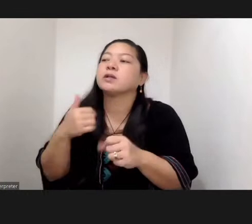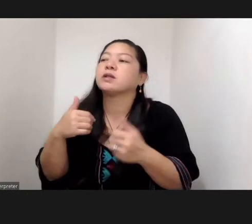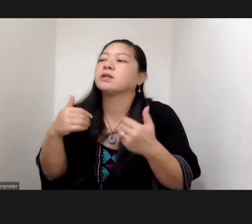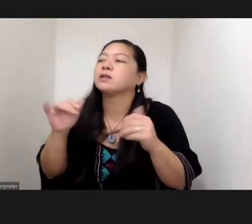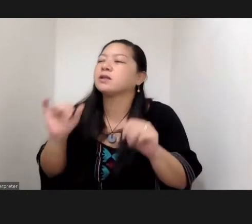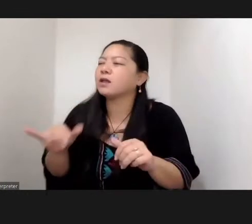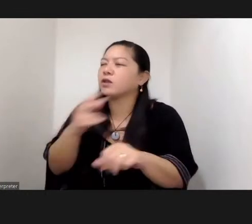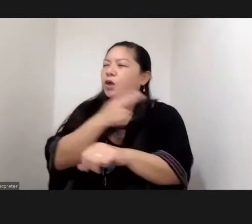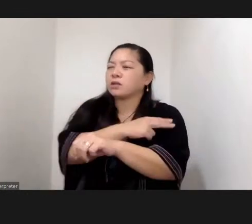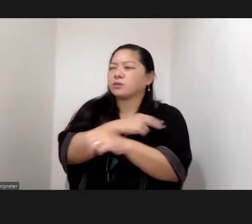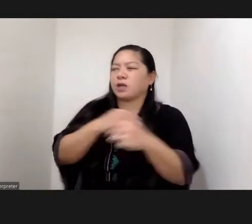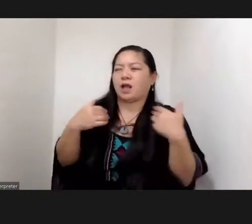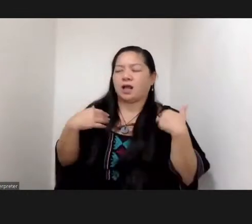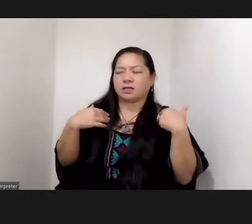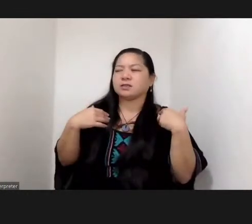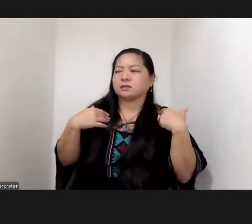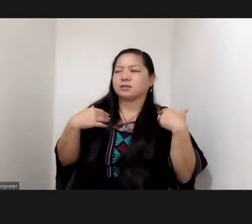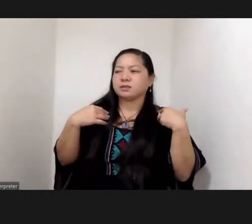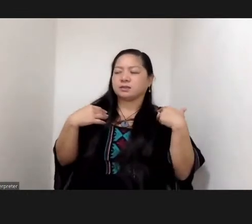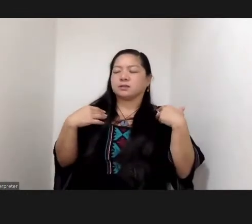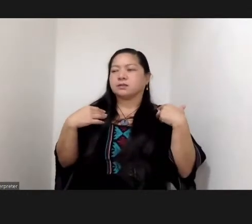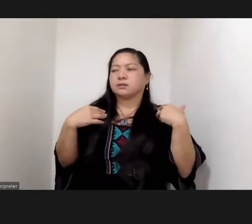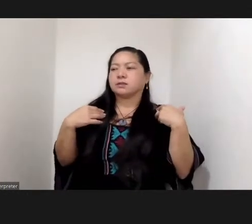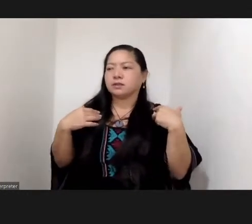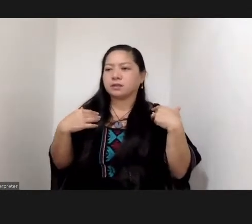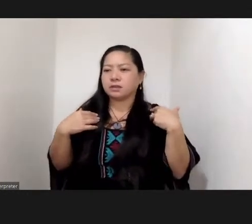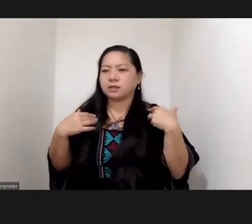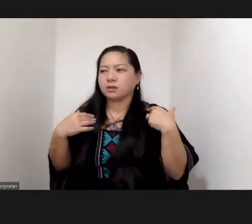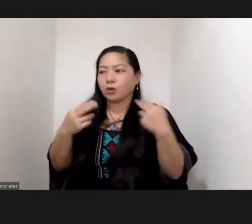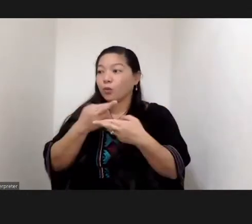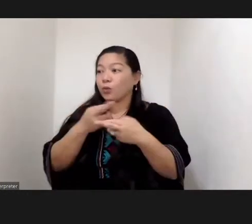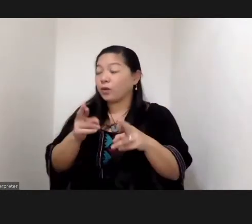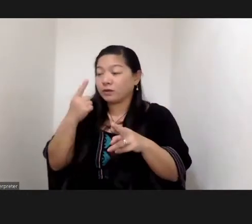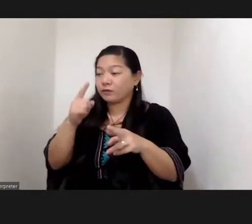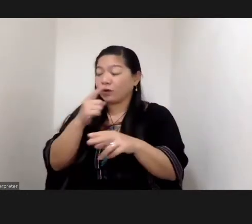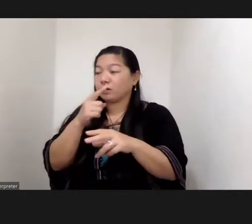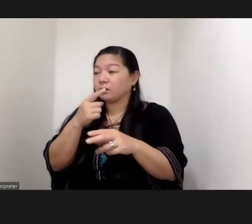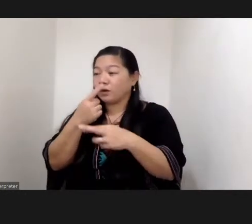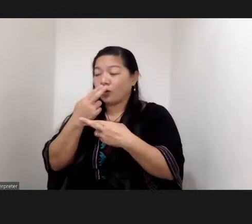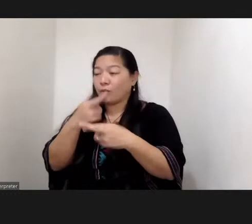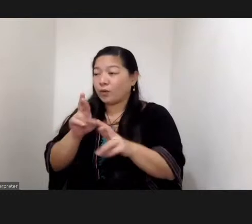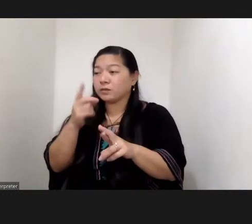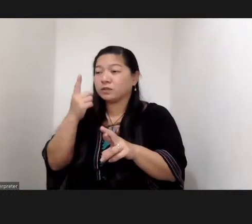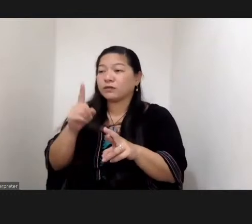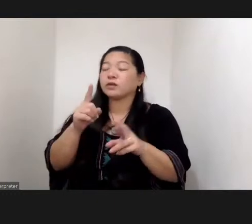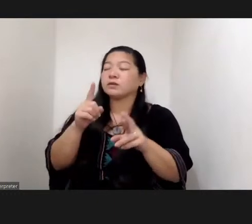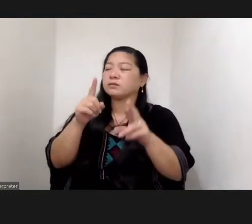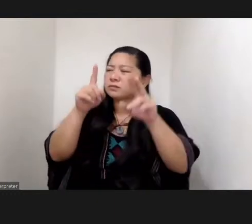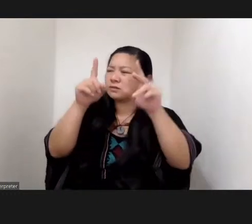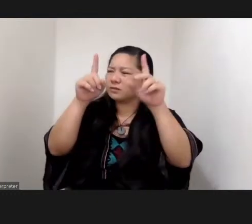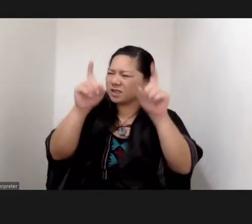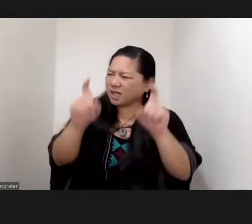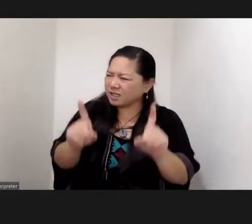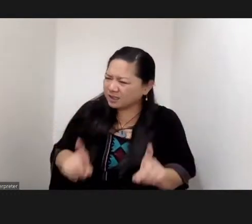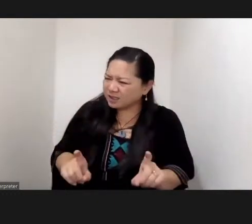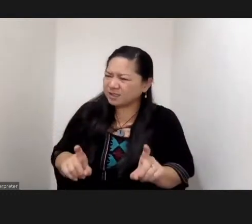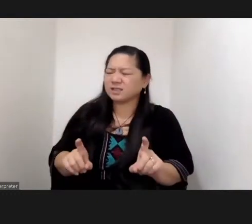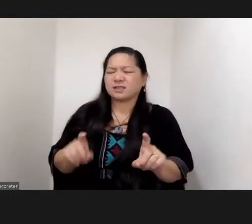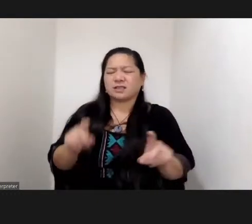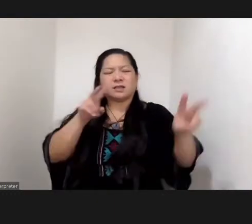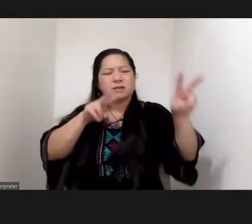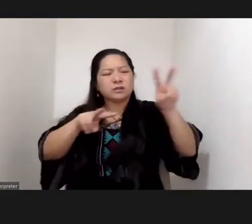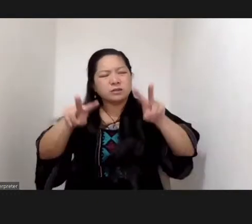all part of the endemic plan. The endemic plan also includes testing. It includes surveillance.